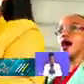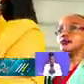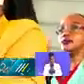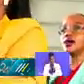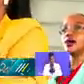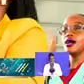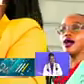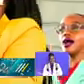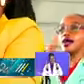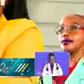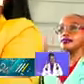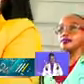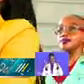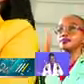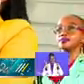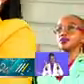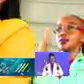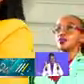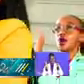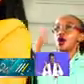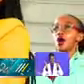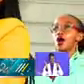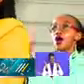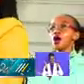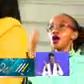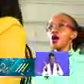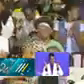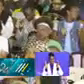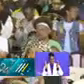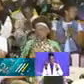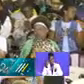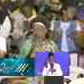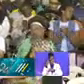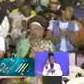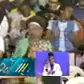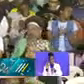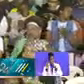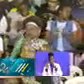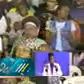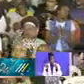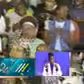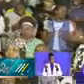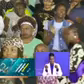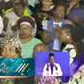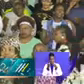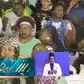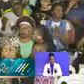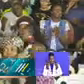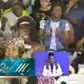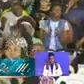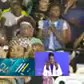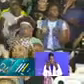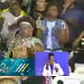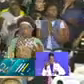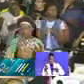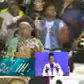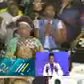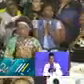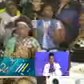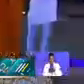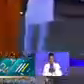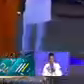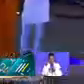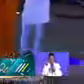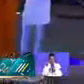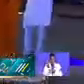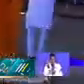Miracles rejoice in advance for the Breakthrough rejoice in advance